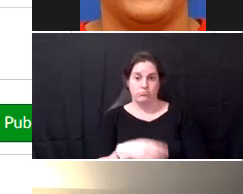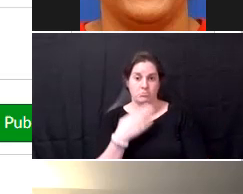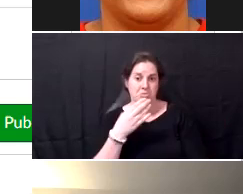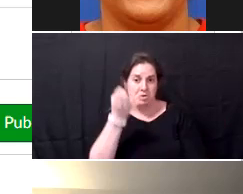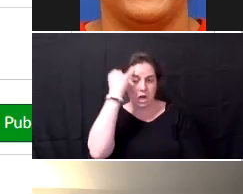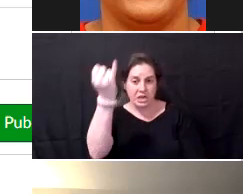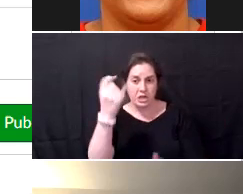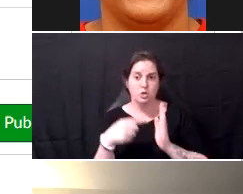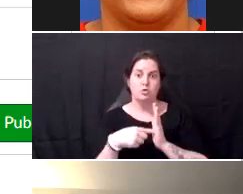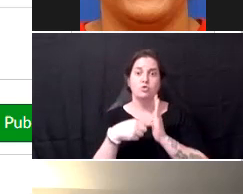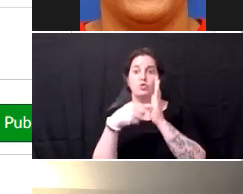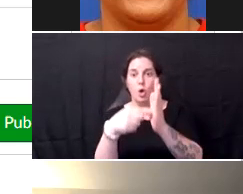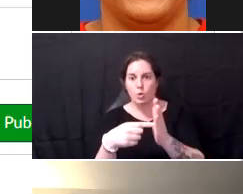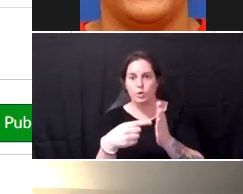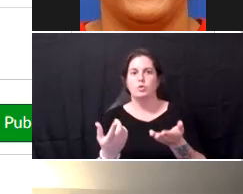Because,